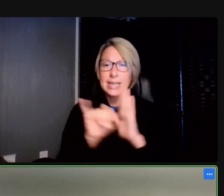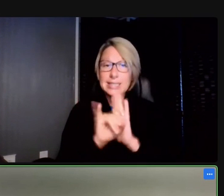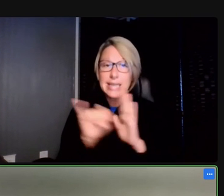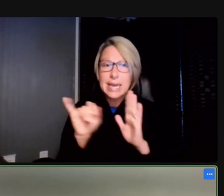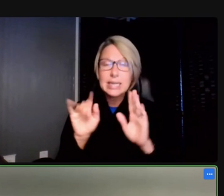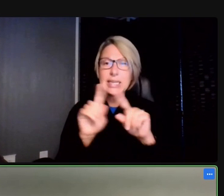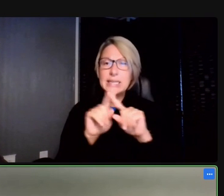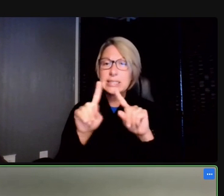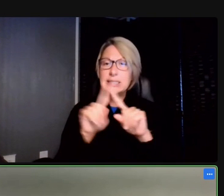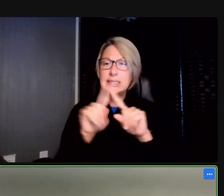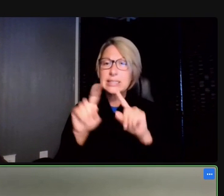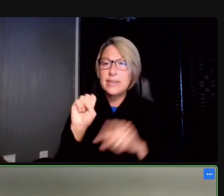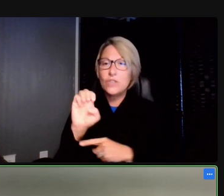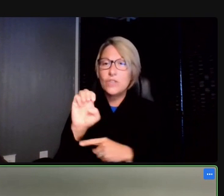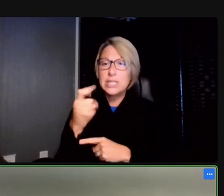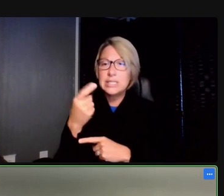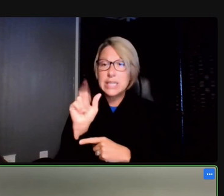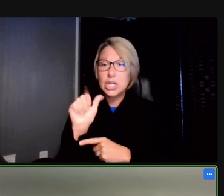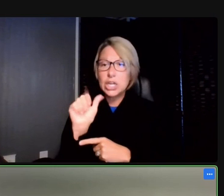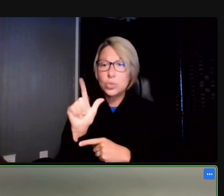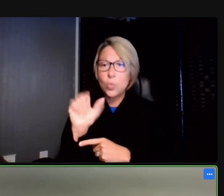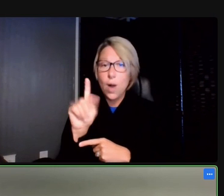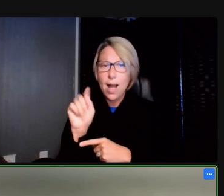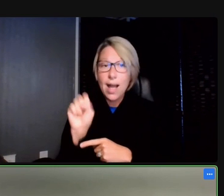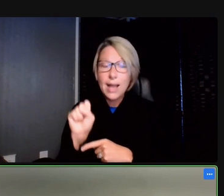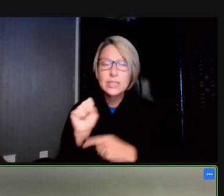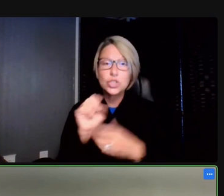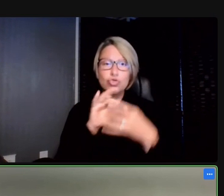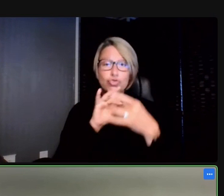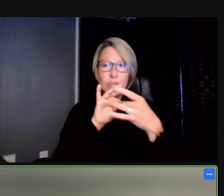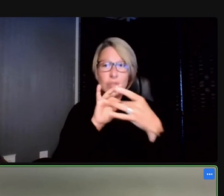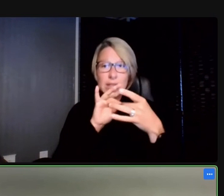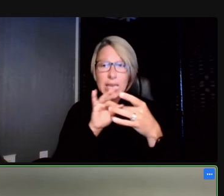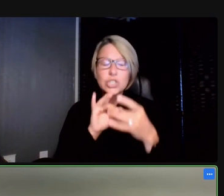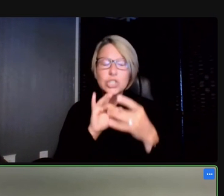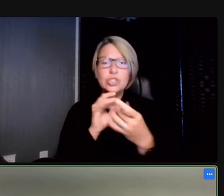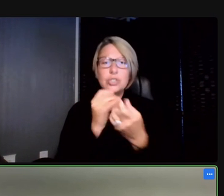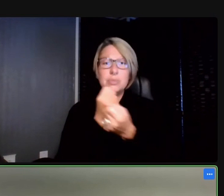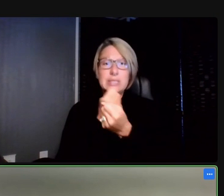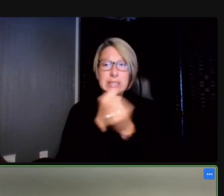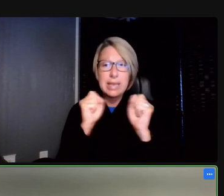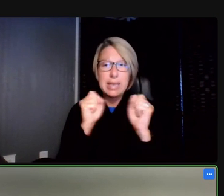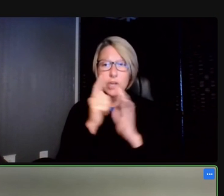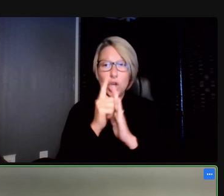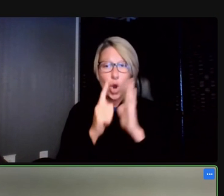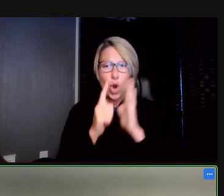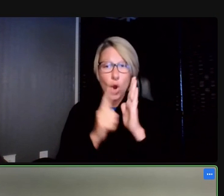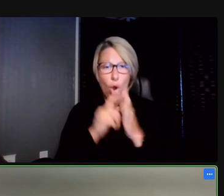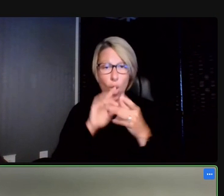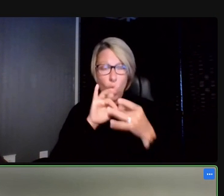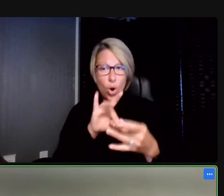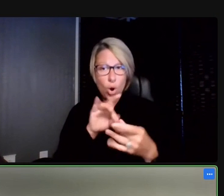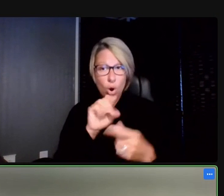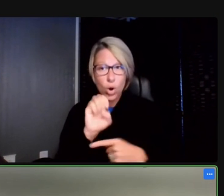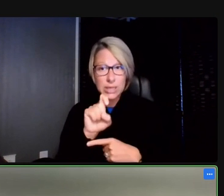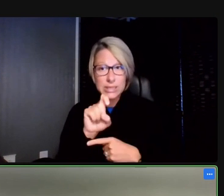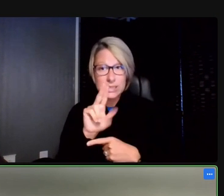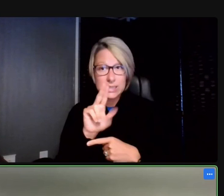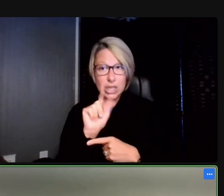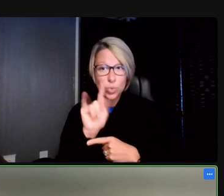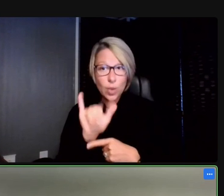acts, relationships, safety and laws regarding sexuality. And again, you're going to put in